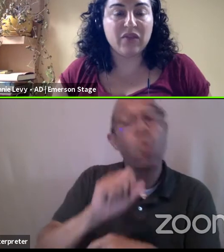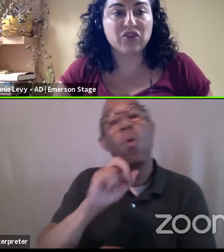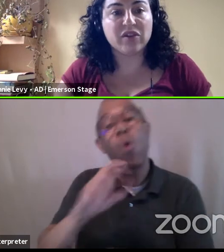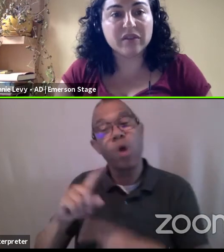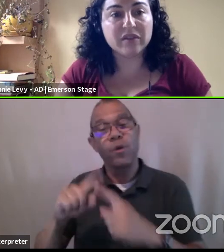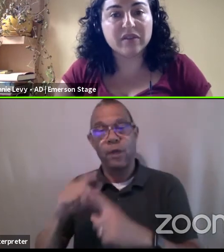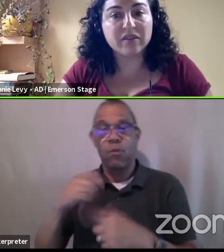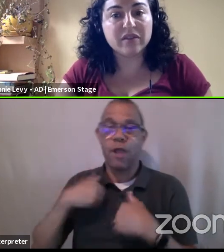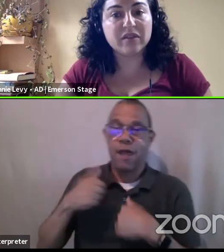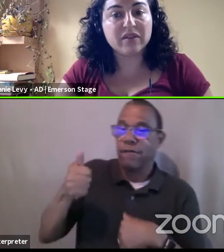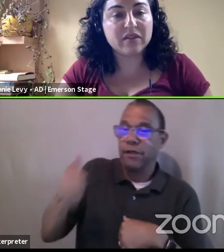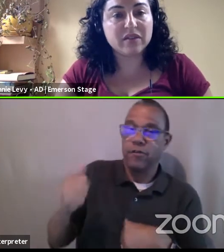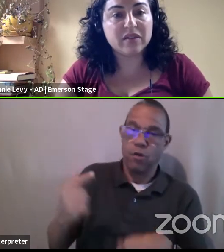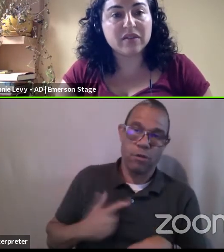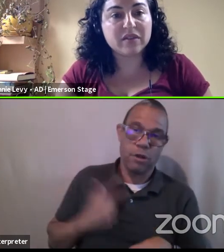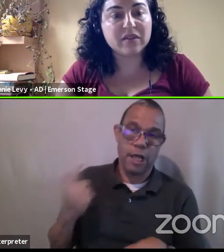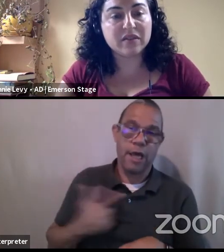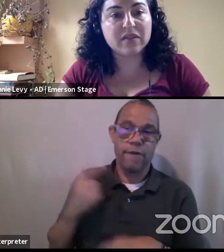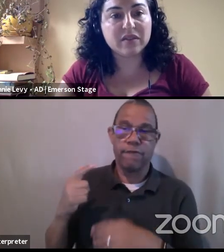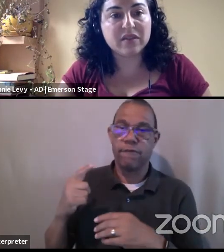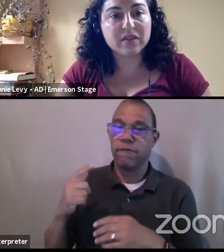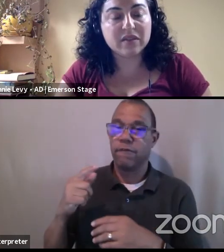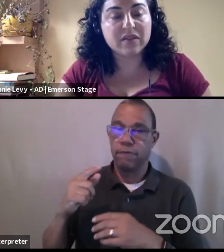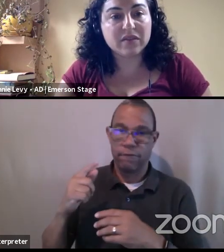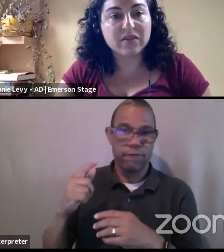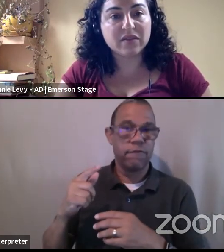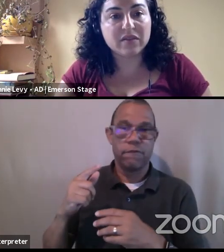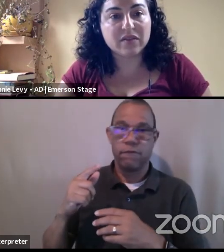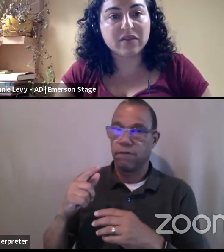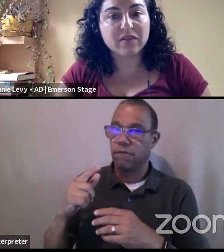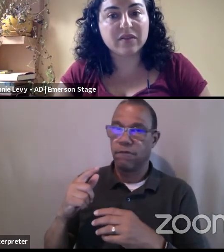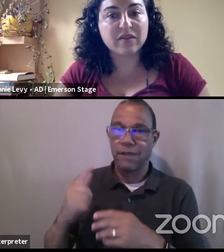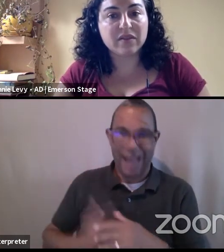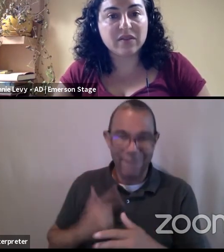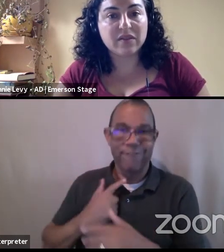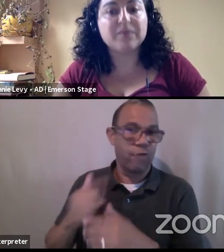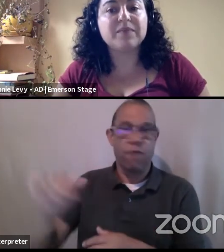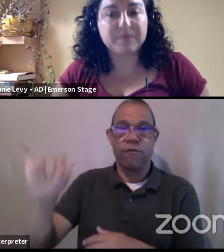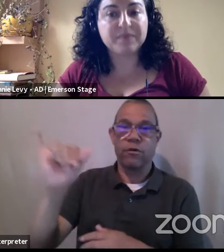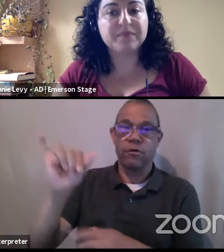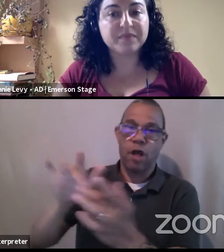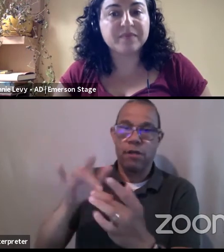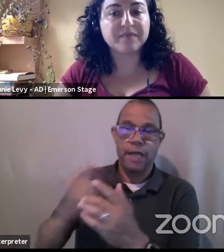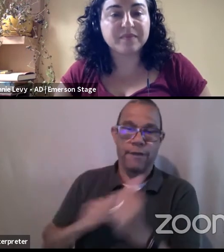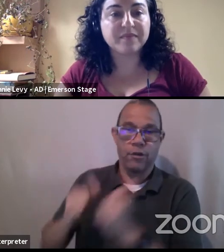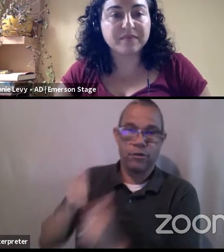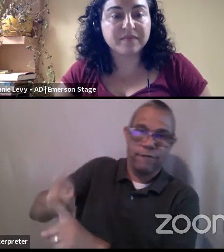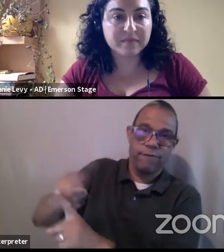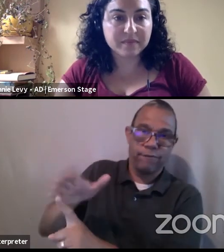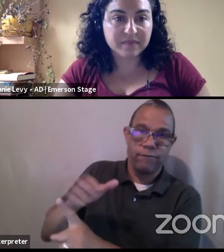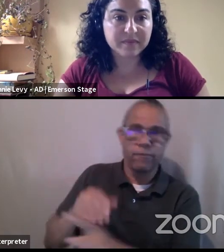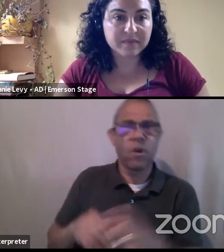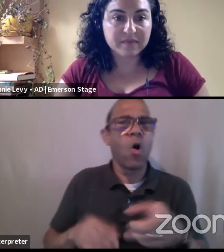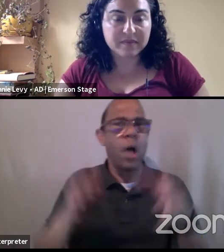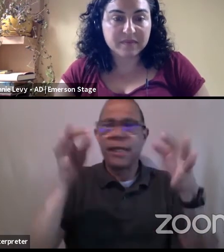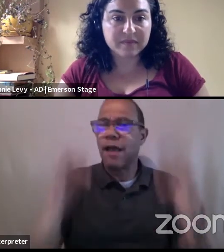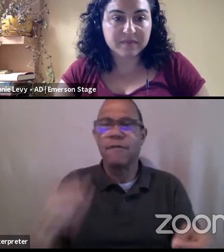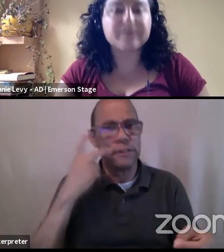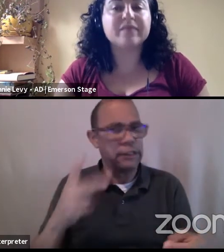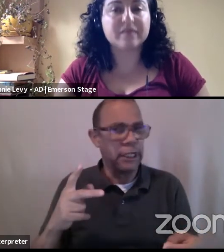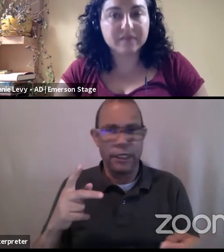in the future? I definitely see a future of online theater, uh, because we can do so many